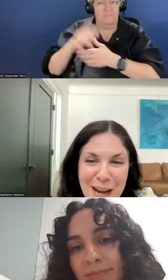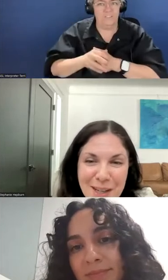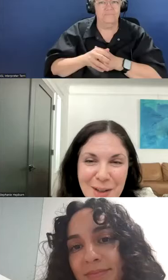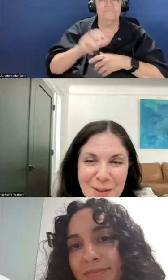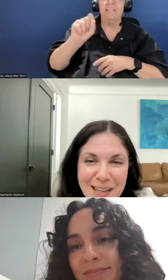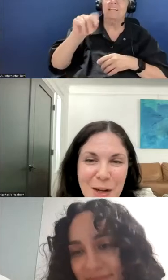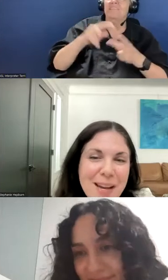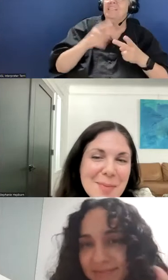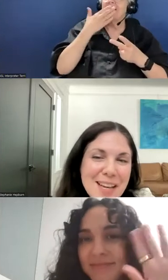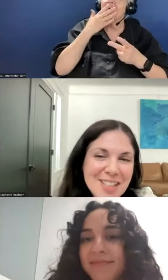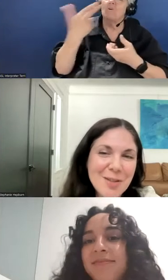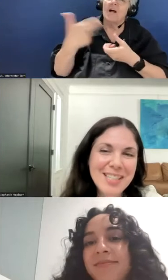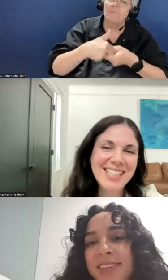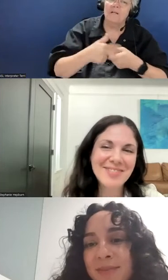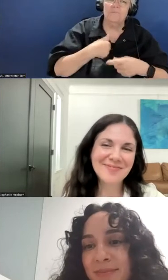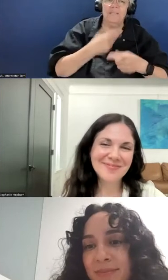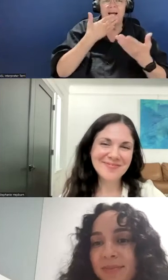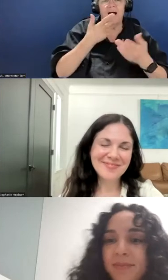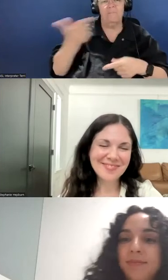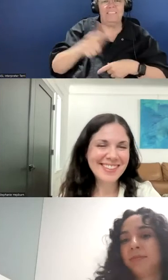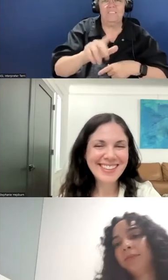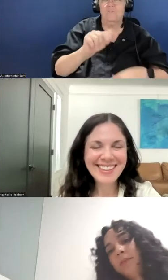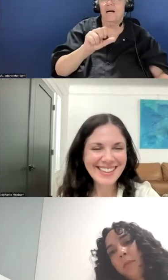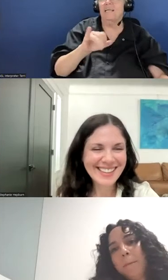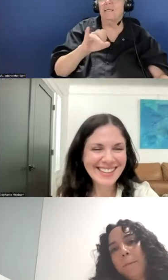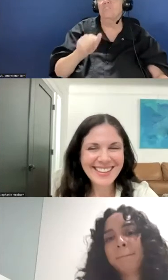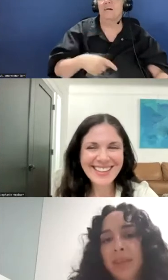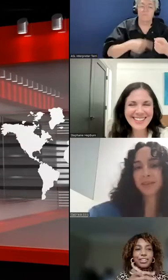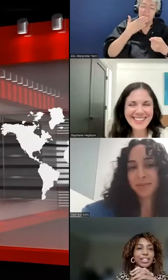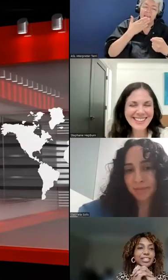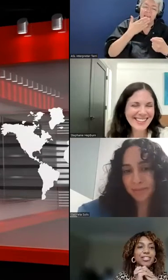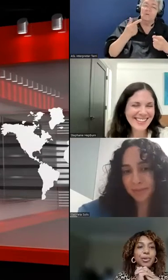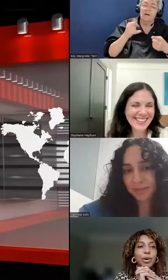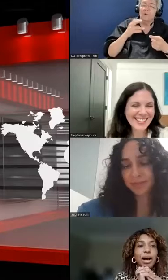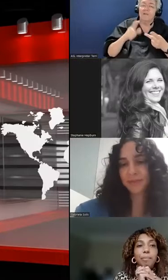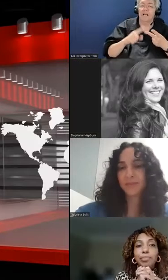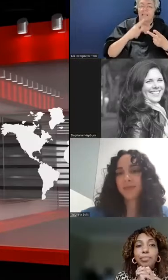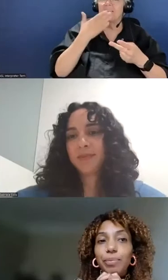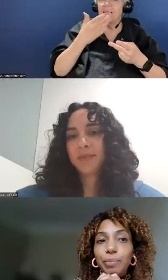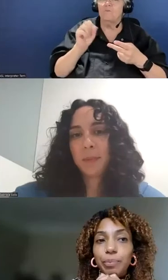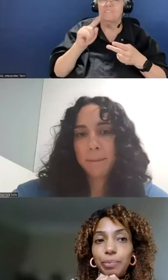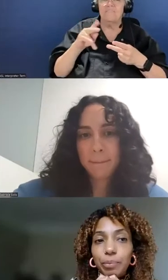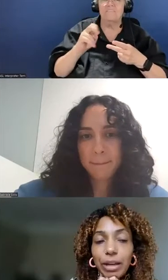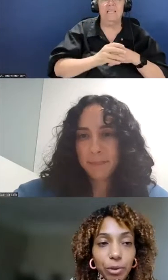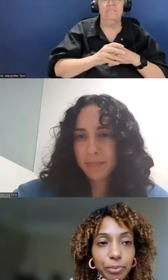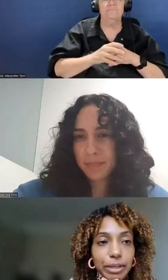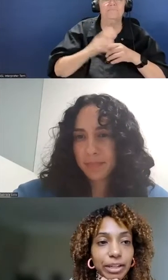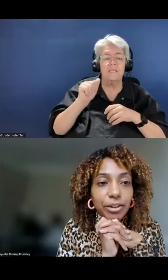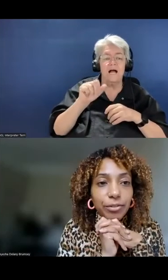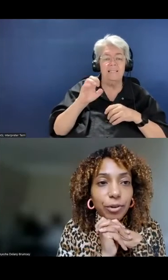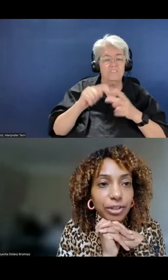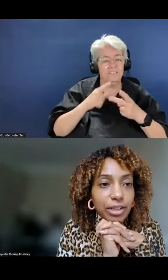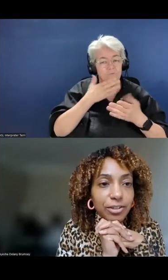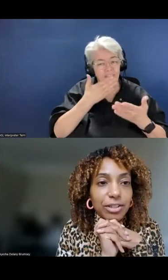much for hopping on with me. I'll pass it back to you, Aisha. Thank you, Gabrielle. Thank you, Stephanie. So thank you all for being